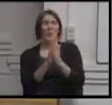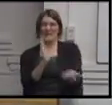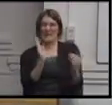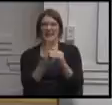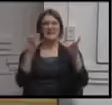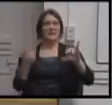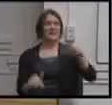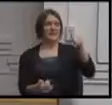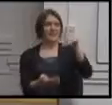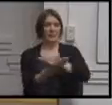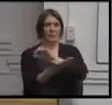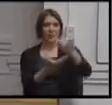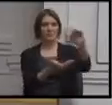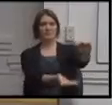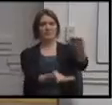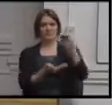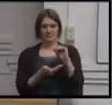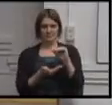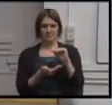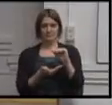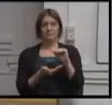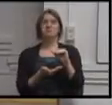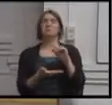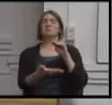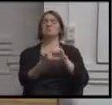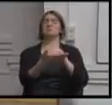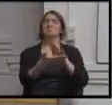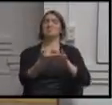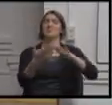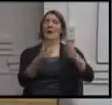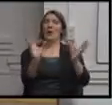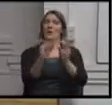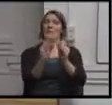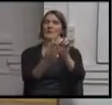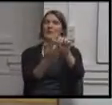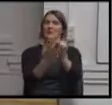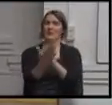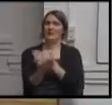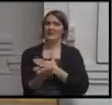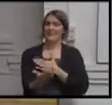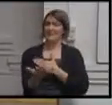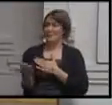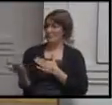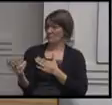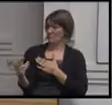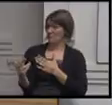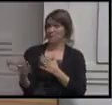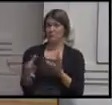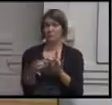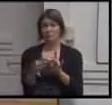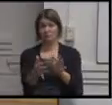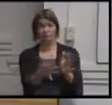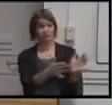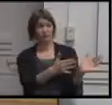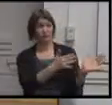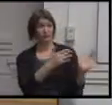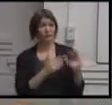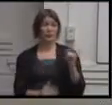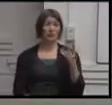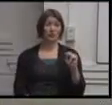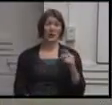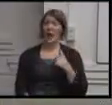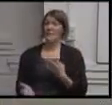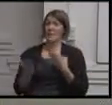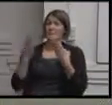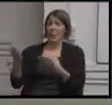request to place this item on the town meeting warning again this year. Any questions or comments from the board? I was just going to make the